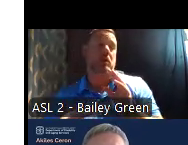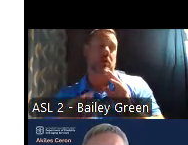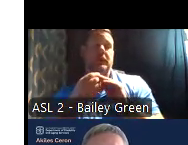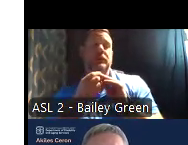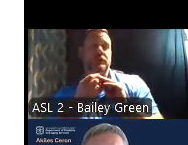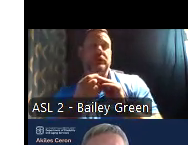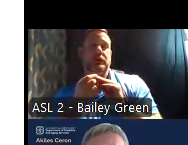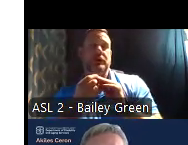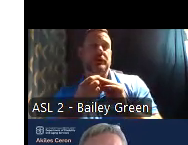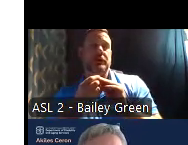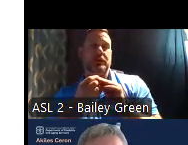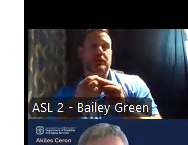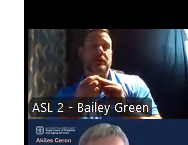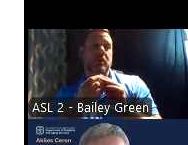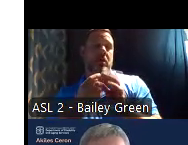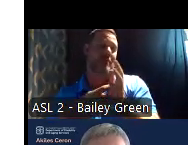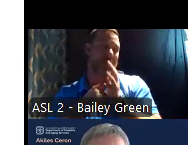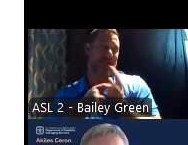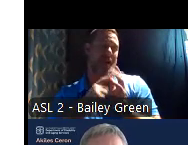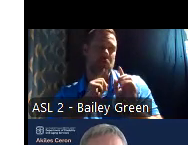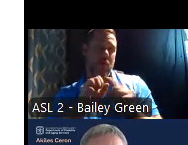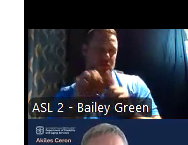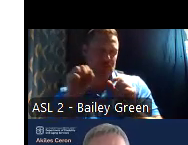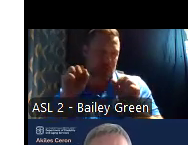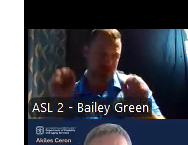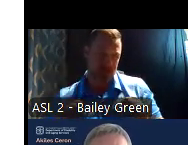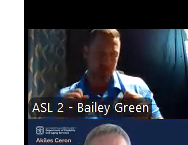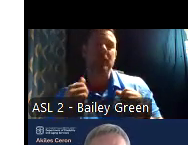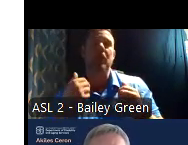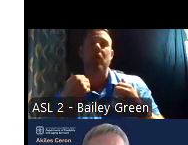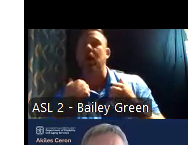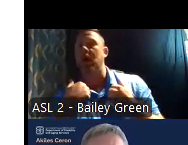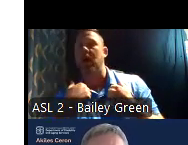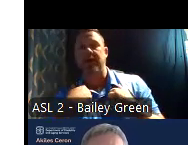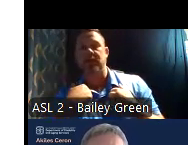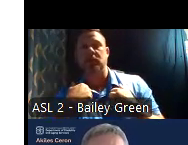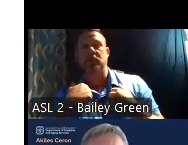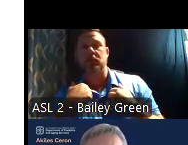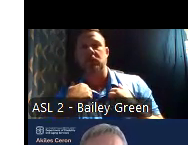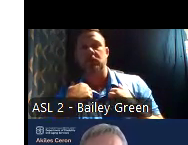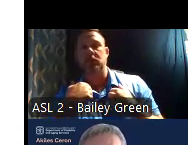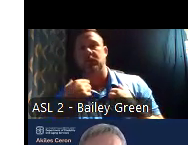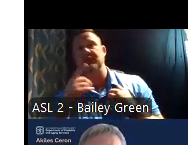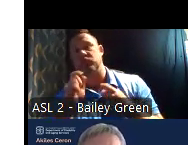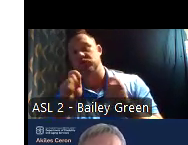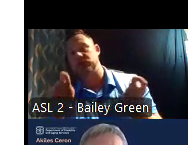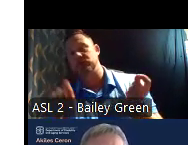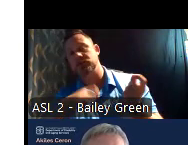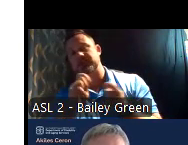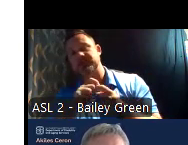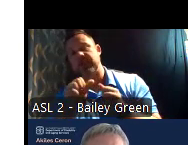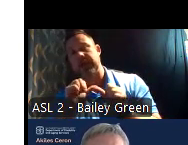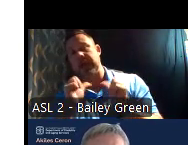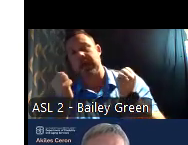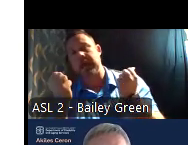to the mandated reporting system, for example, you have the mandate to make it to the specific agency